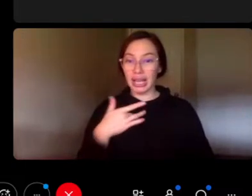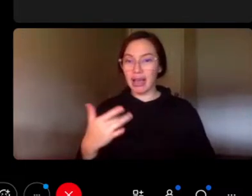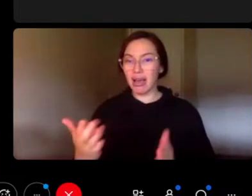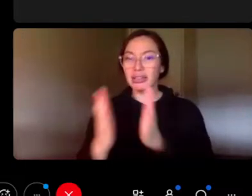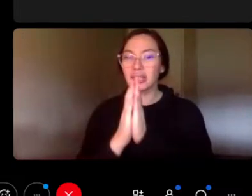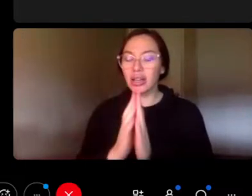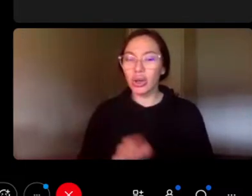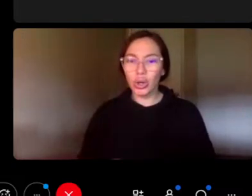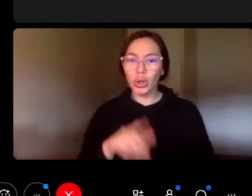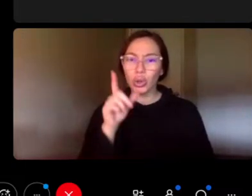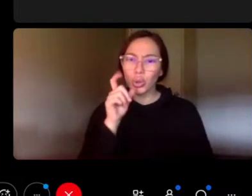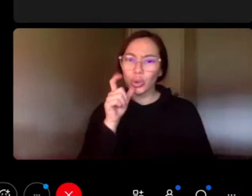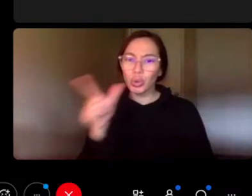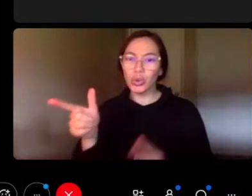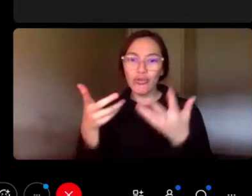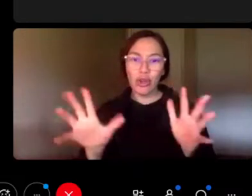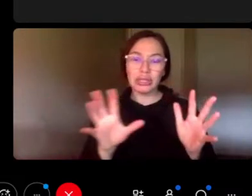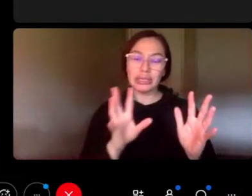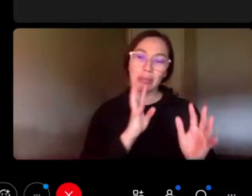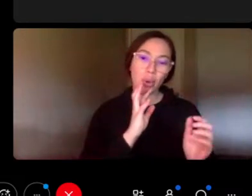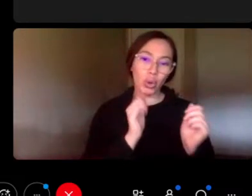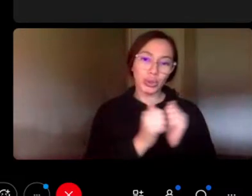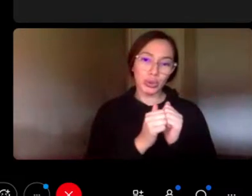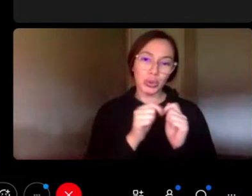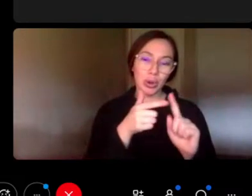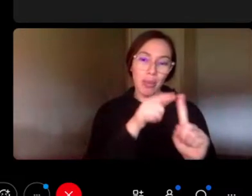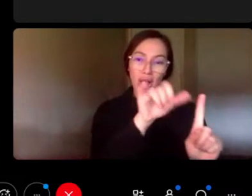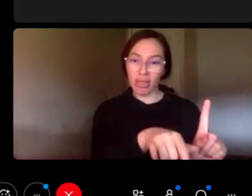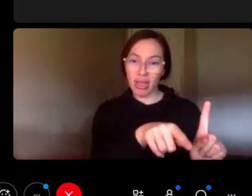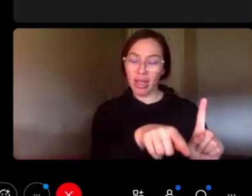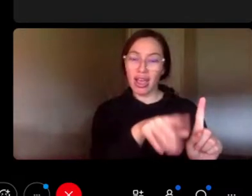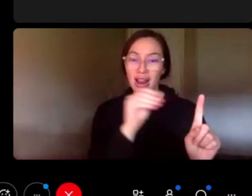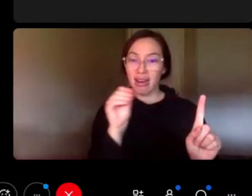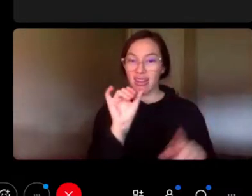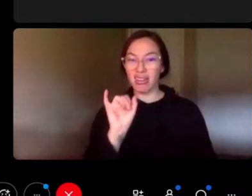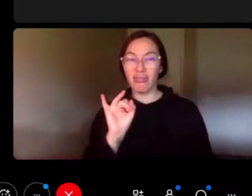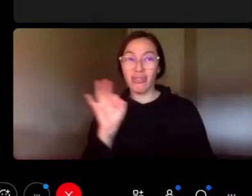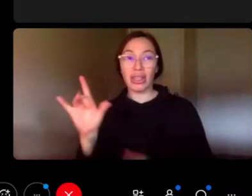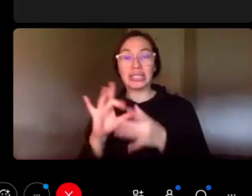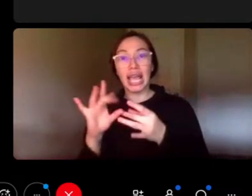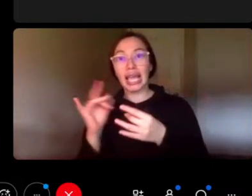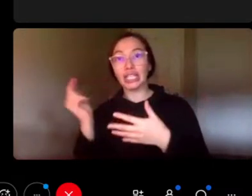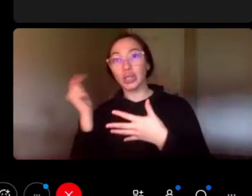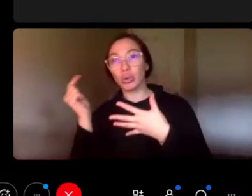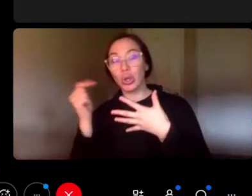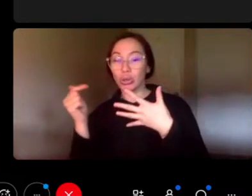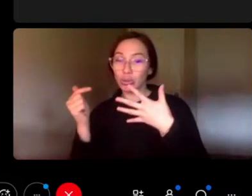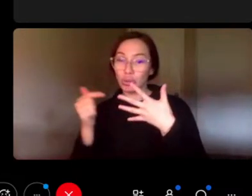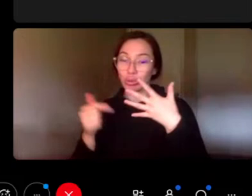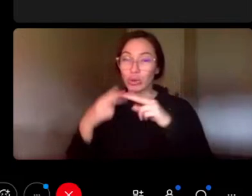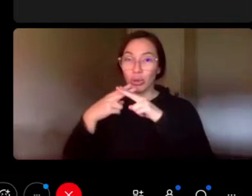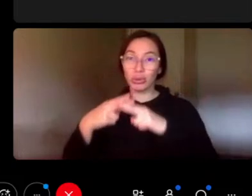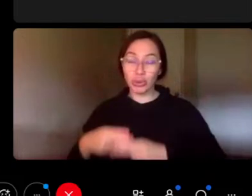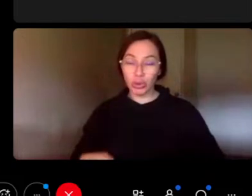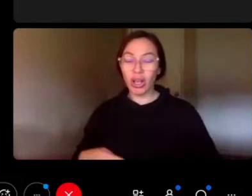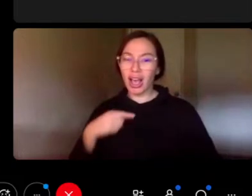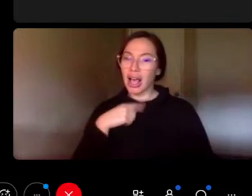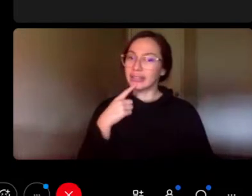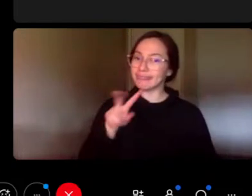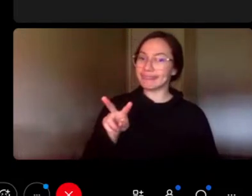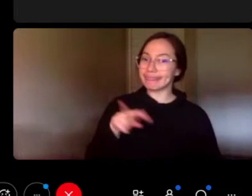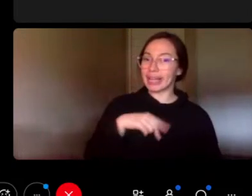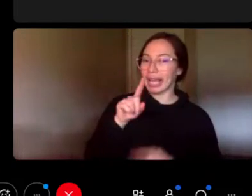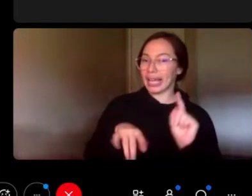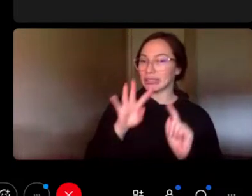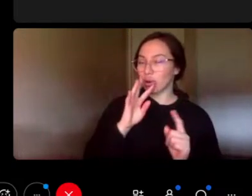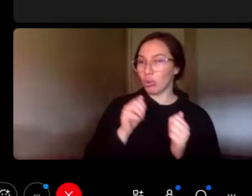is, who have you spoken to about it? And if they say so-and-so, I said, well, I can't